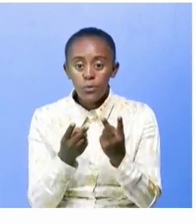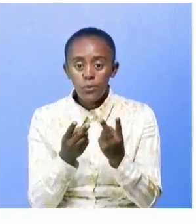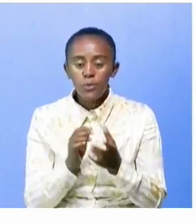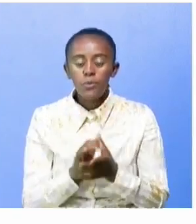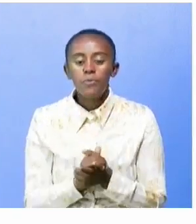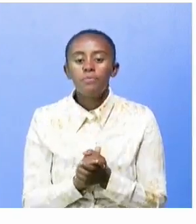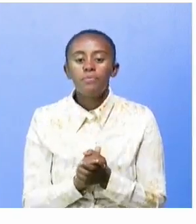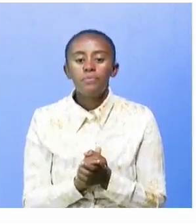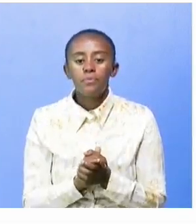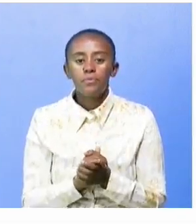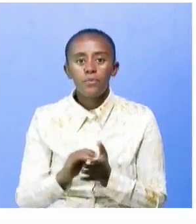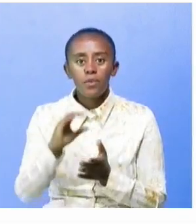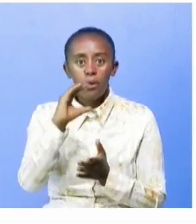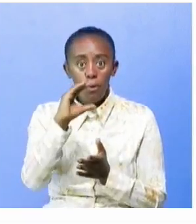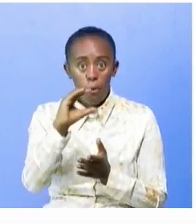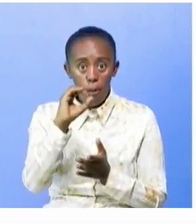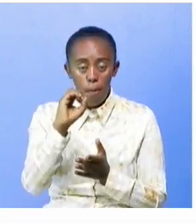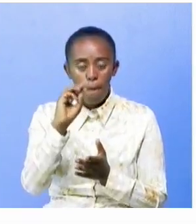combat.